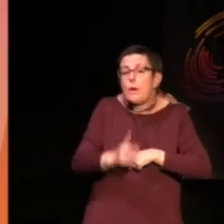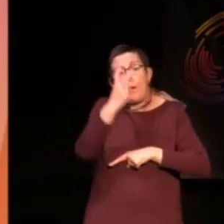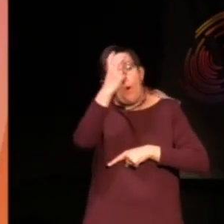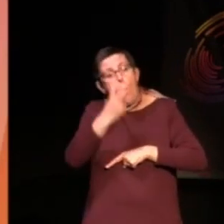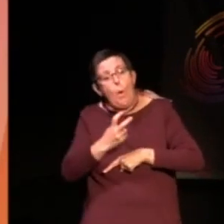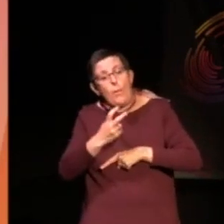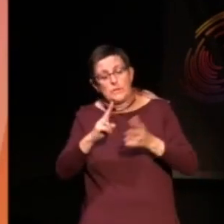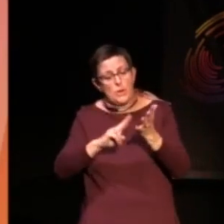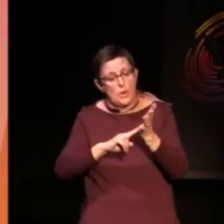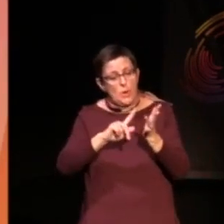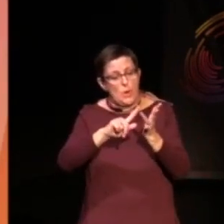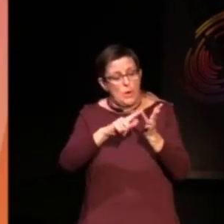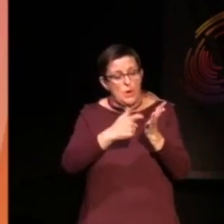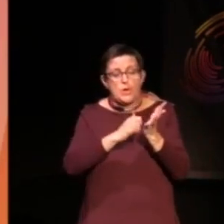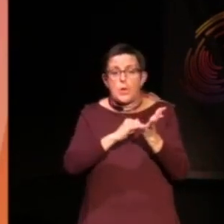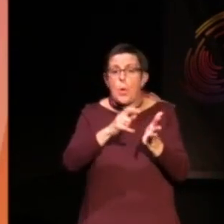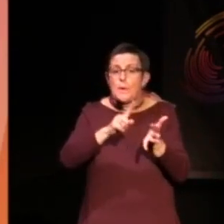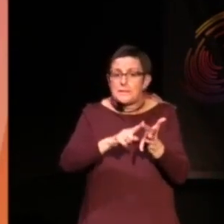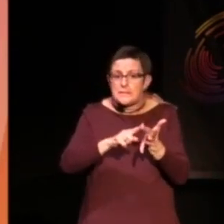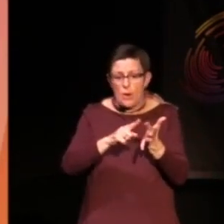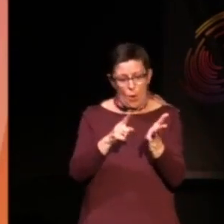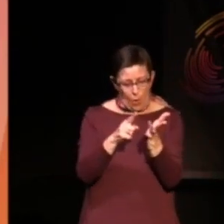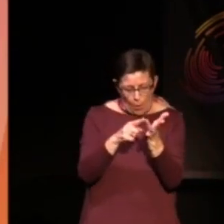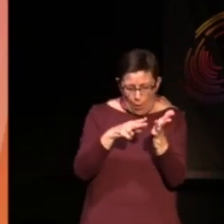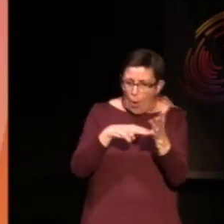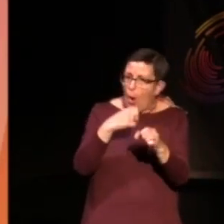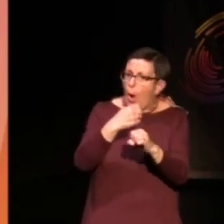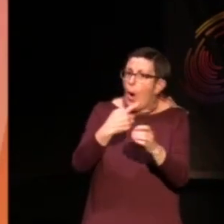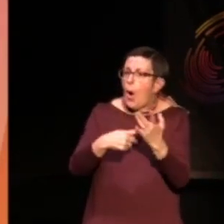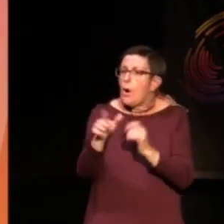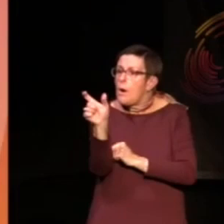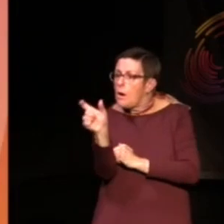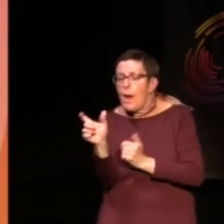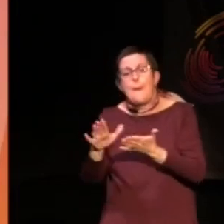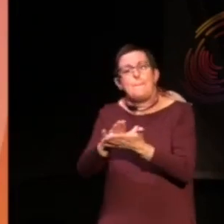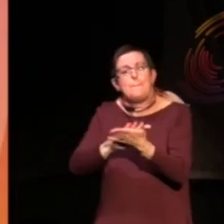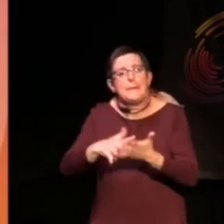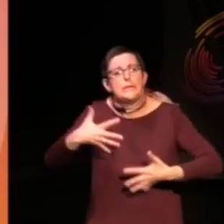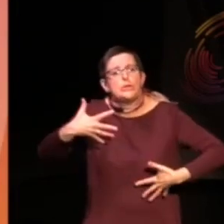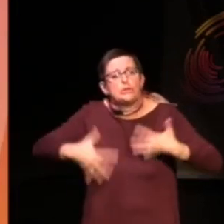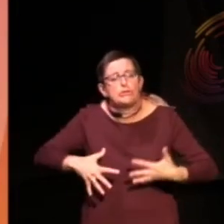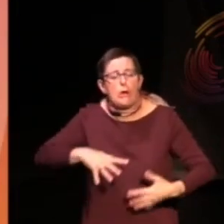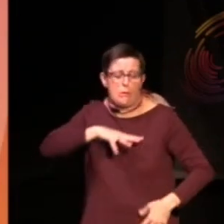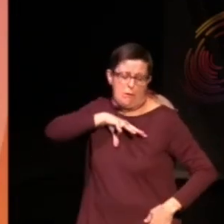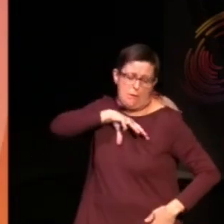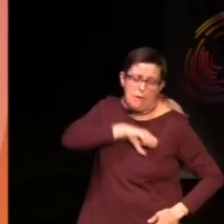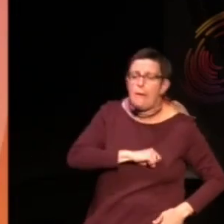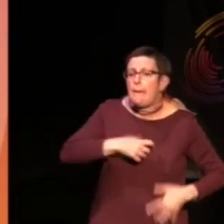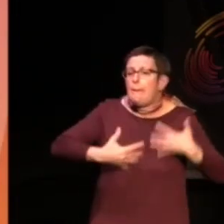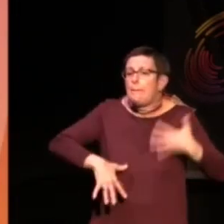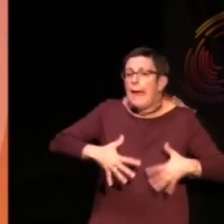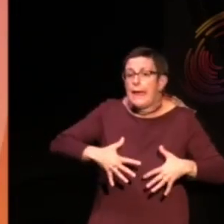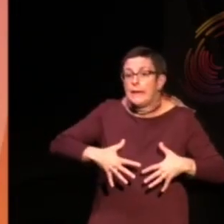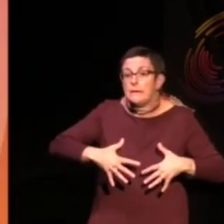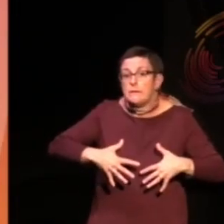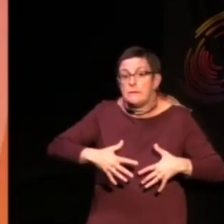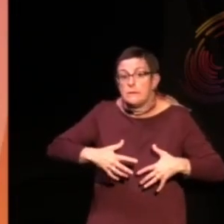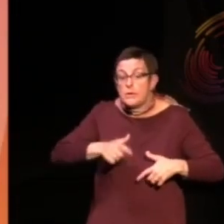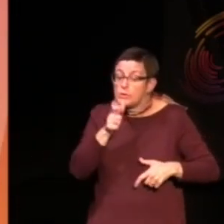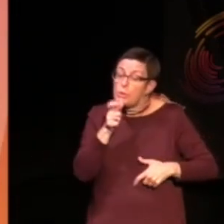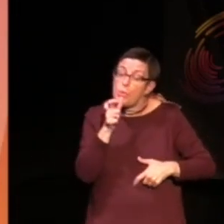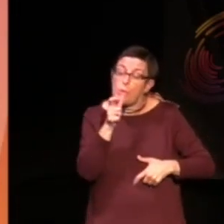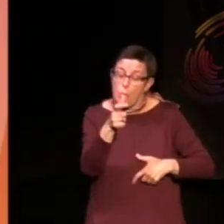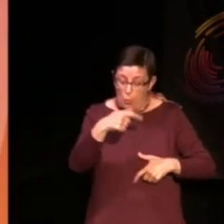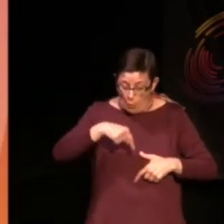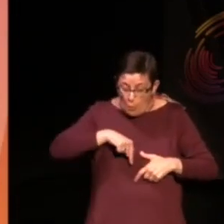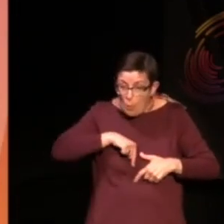Norse, ongr, which means sorrow, affliction, pain. So at the root of the word anger, there